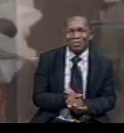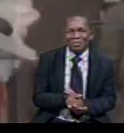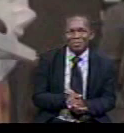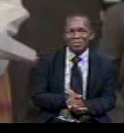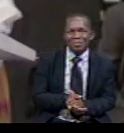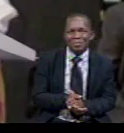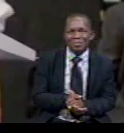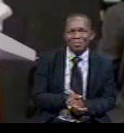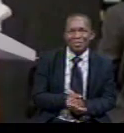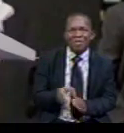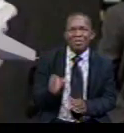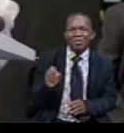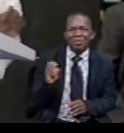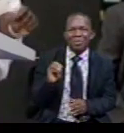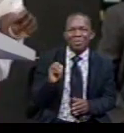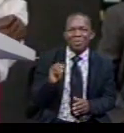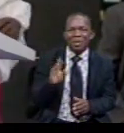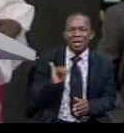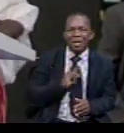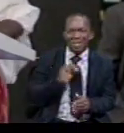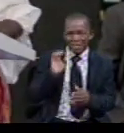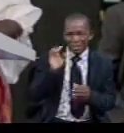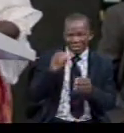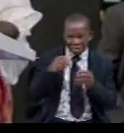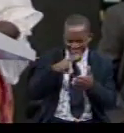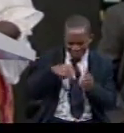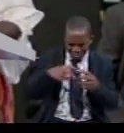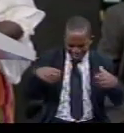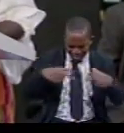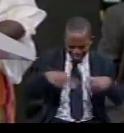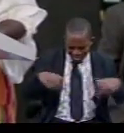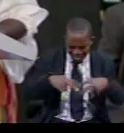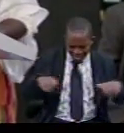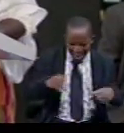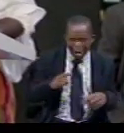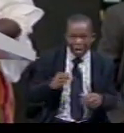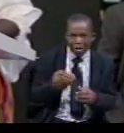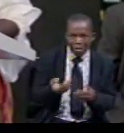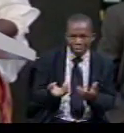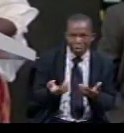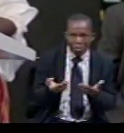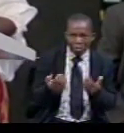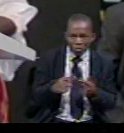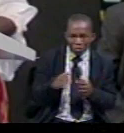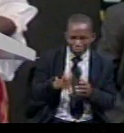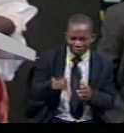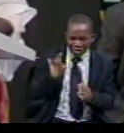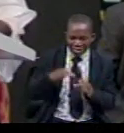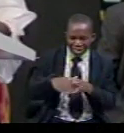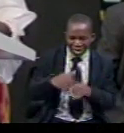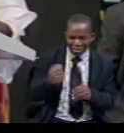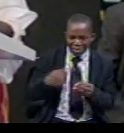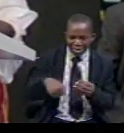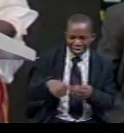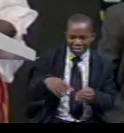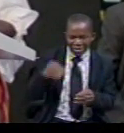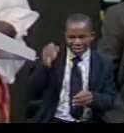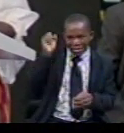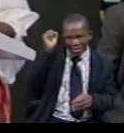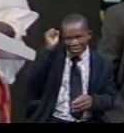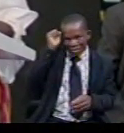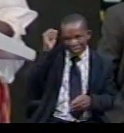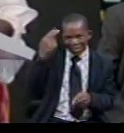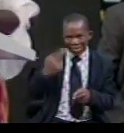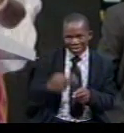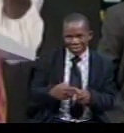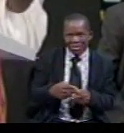So I searched, and I wanted to find out a little bit about his name. And Google told me